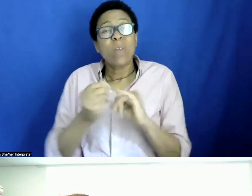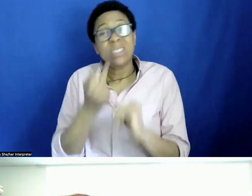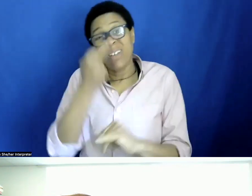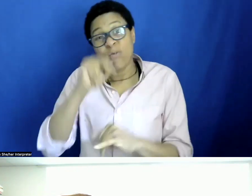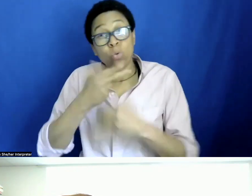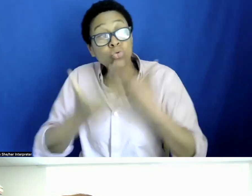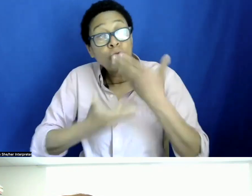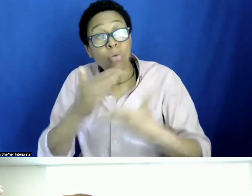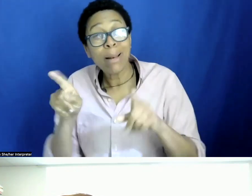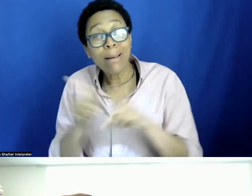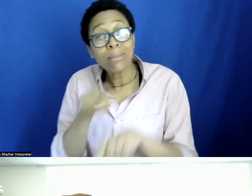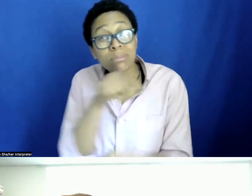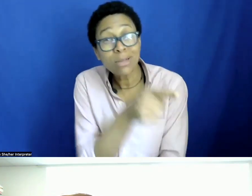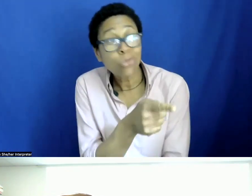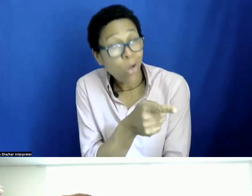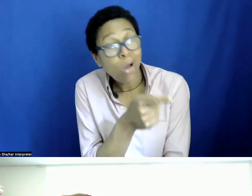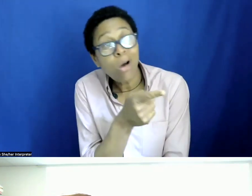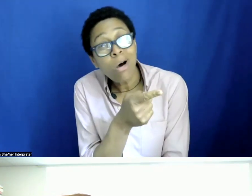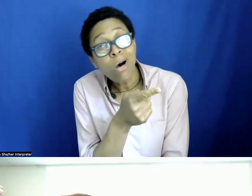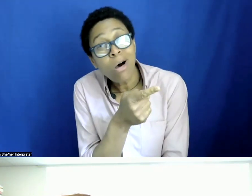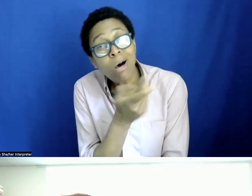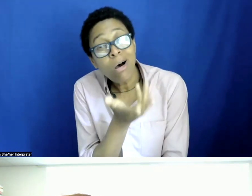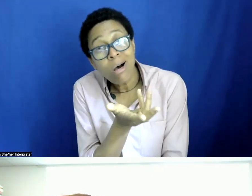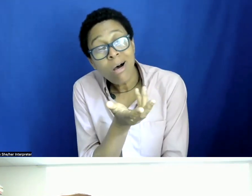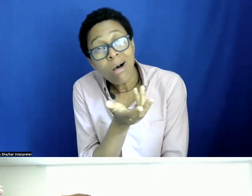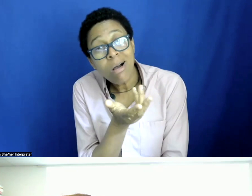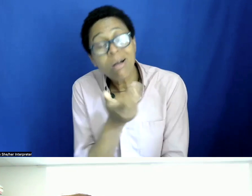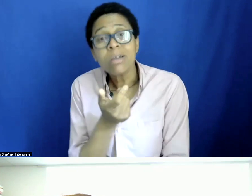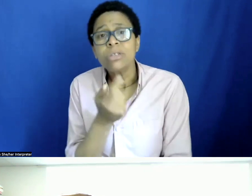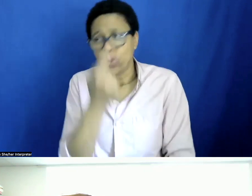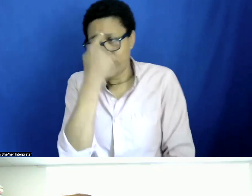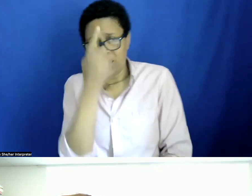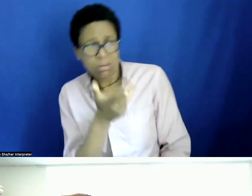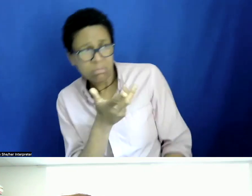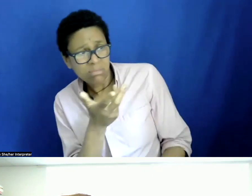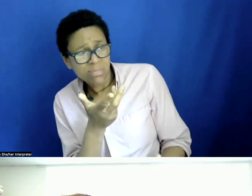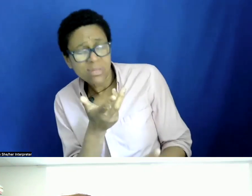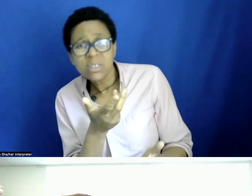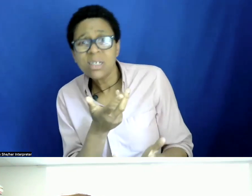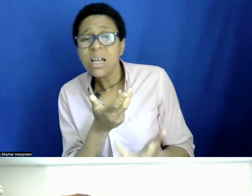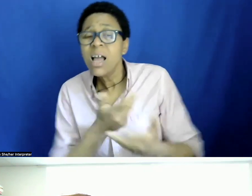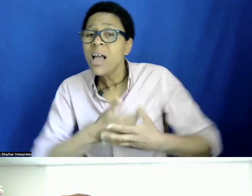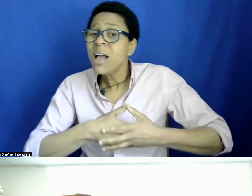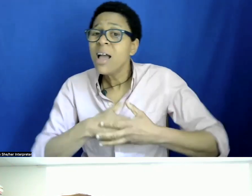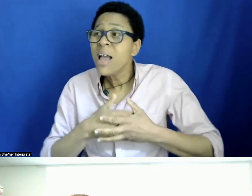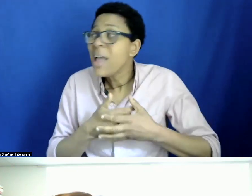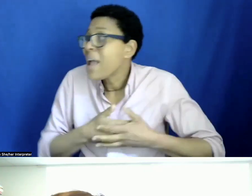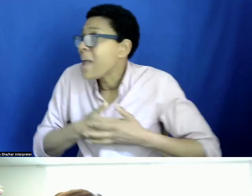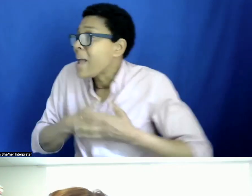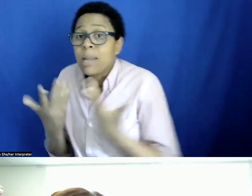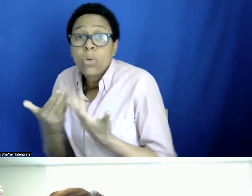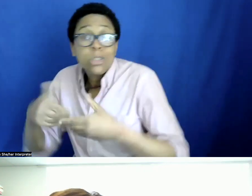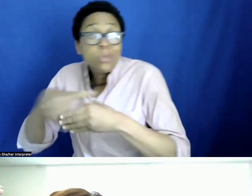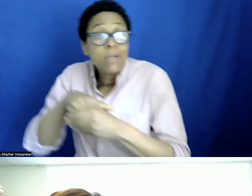throughout the duration of time, that the additional layers, that everyone who's been involved in it hasn't put